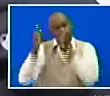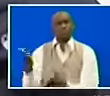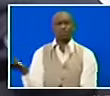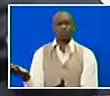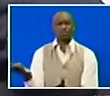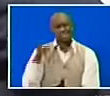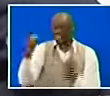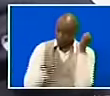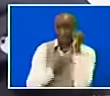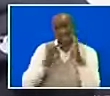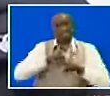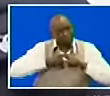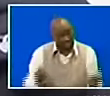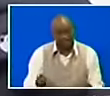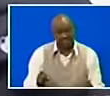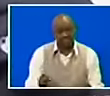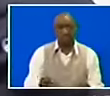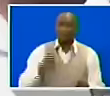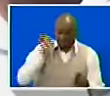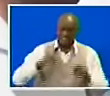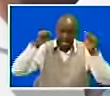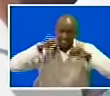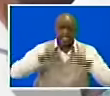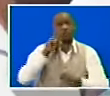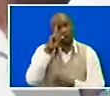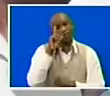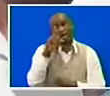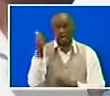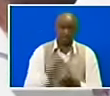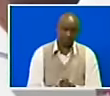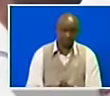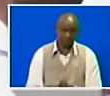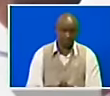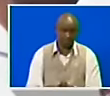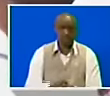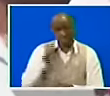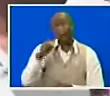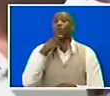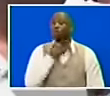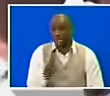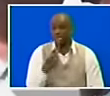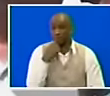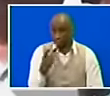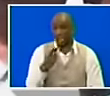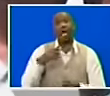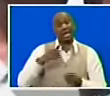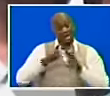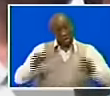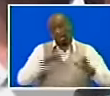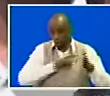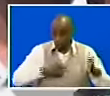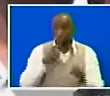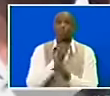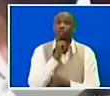It is not bad, lakini ni maelewano. The people involved, the relevant quarters, to implore upon these landlords to